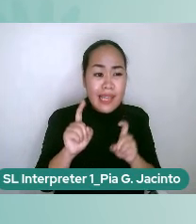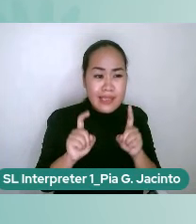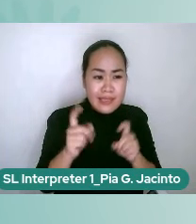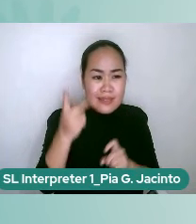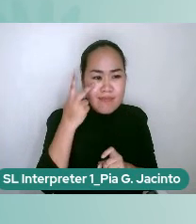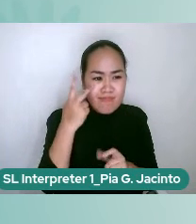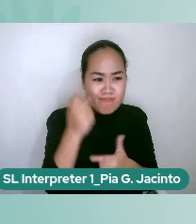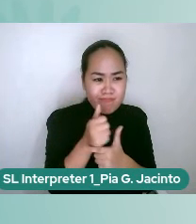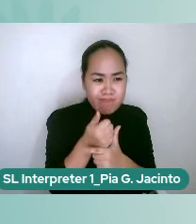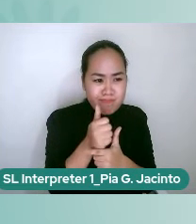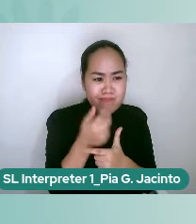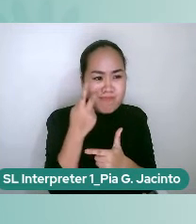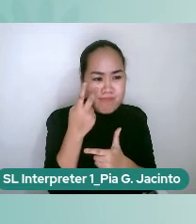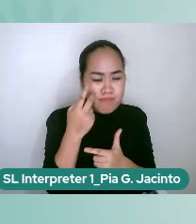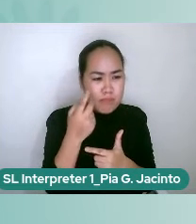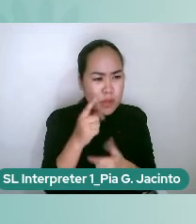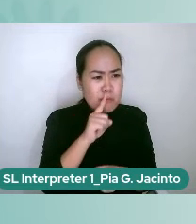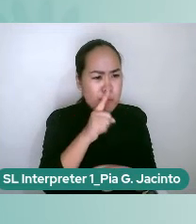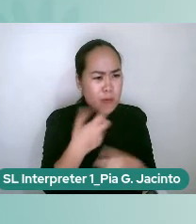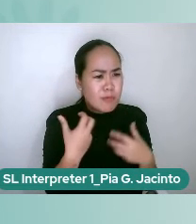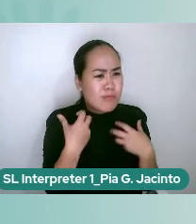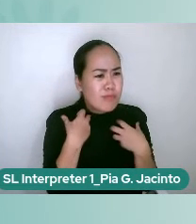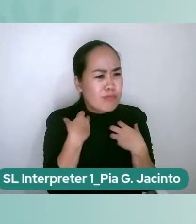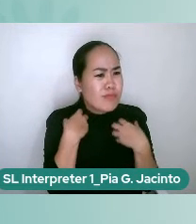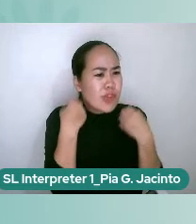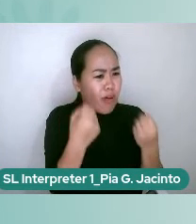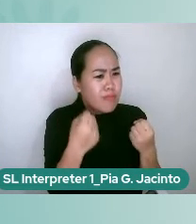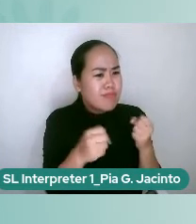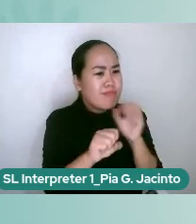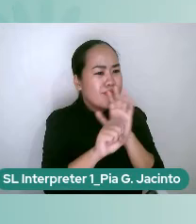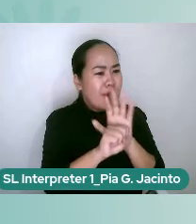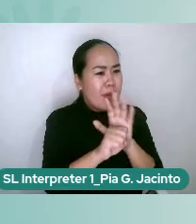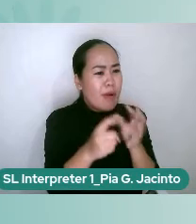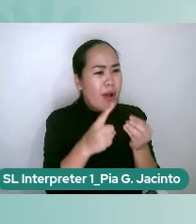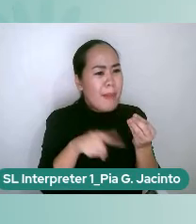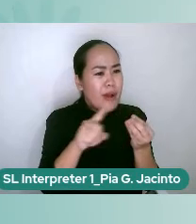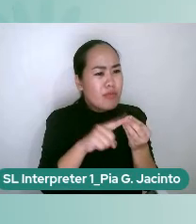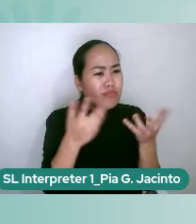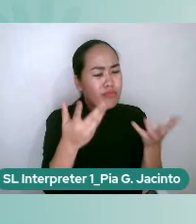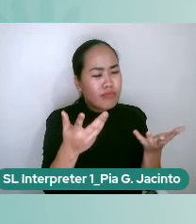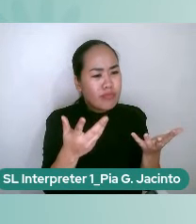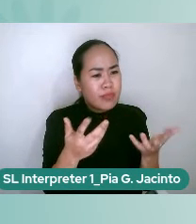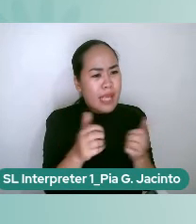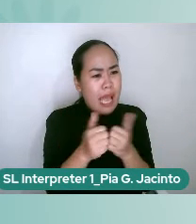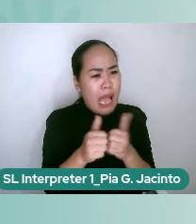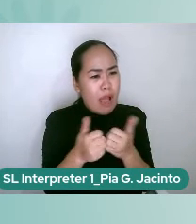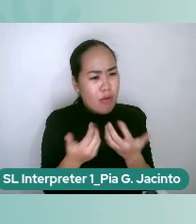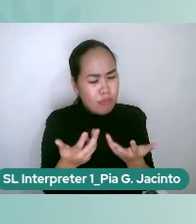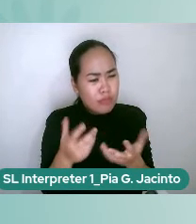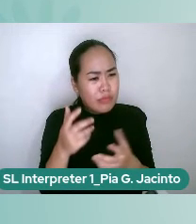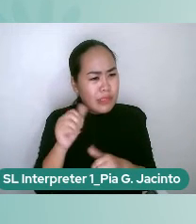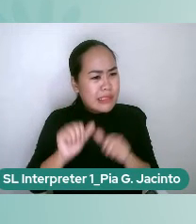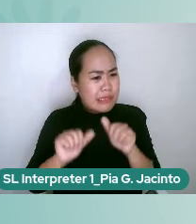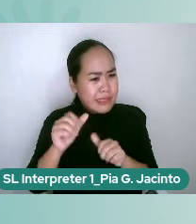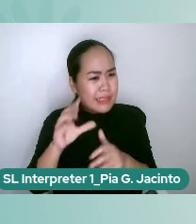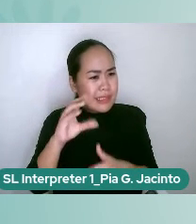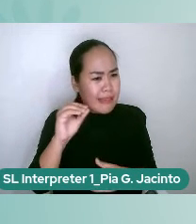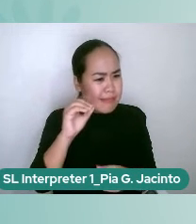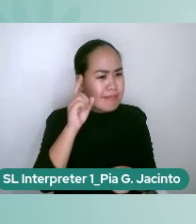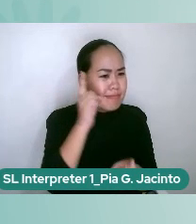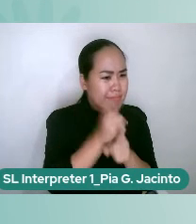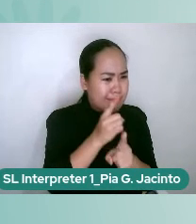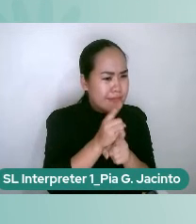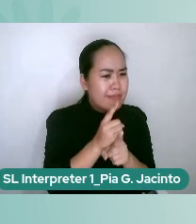really very strong evidence of the accuracy and safety of self-collection as a screening tool.